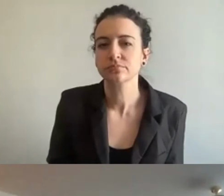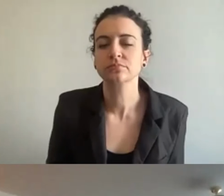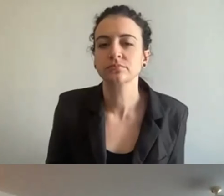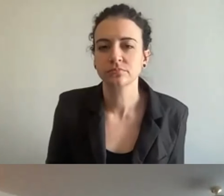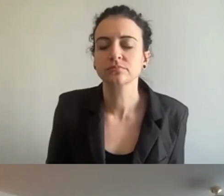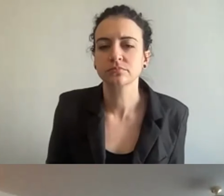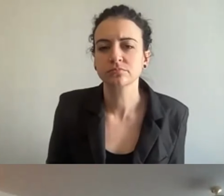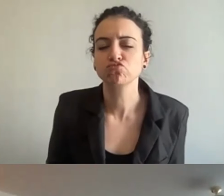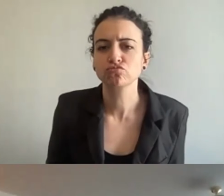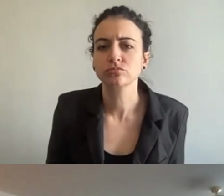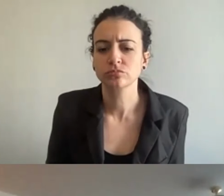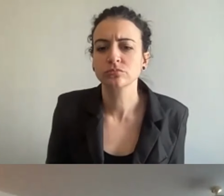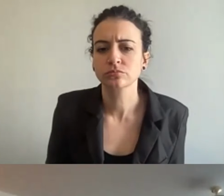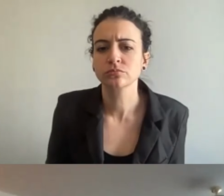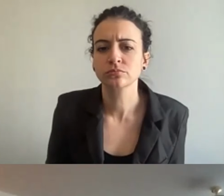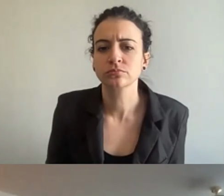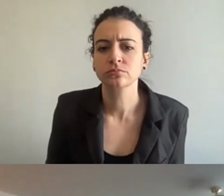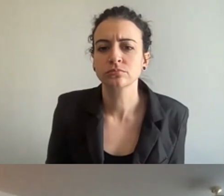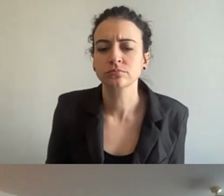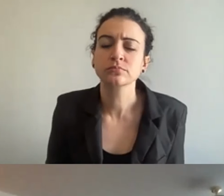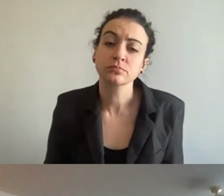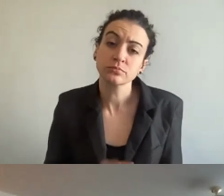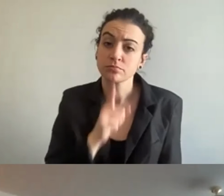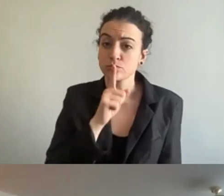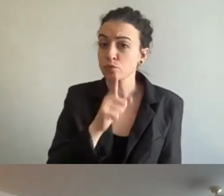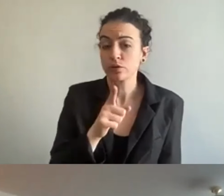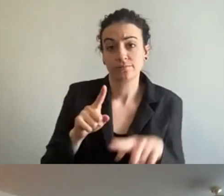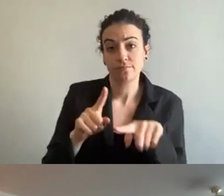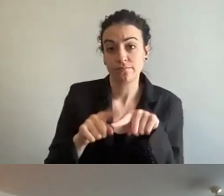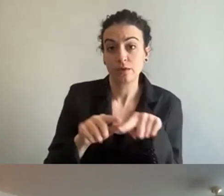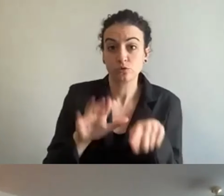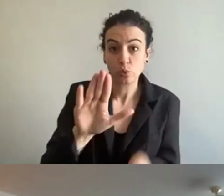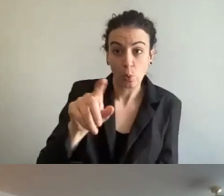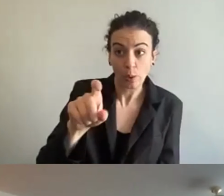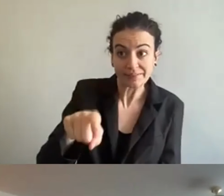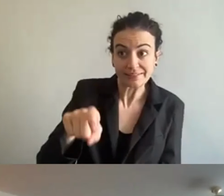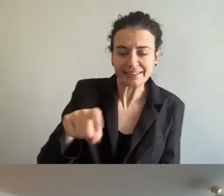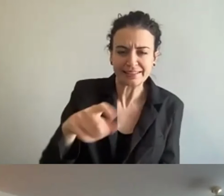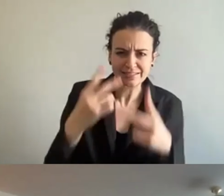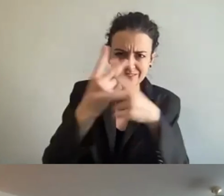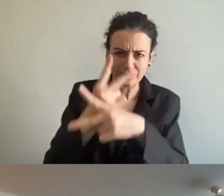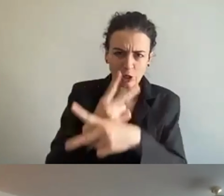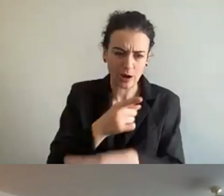individual needs to make the decision which waiver will work best for you.